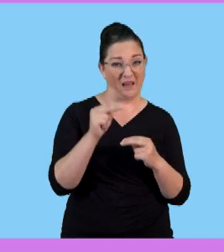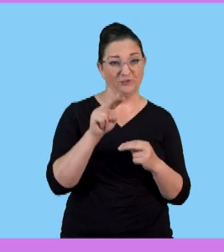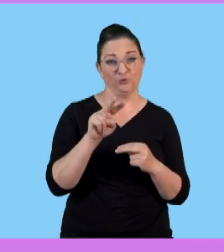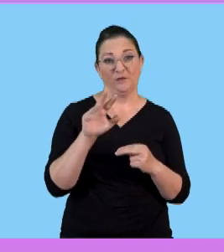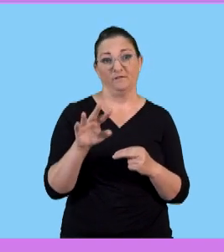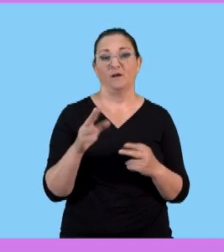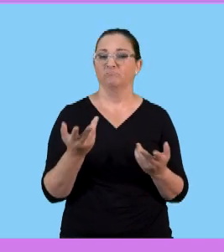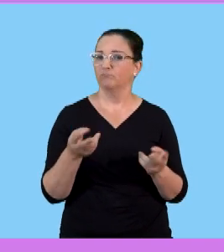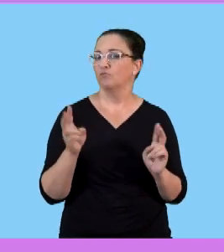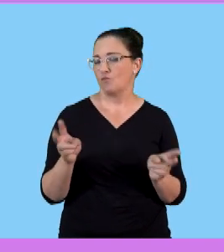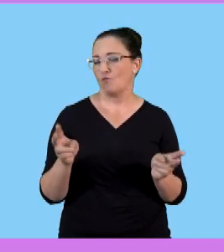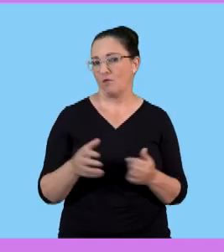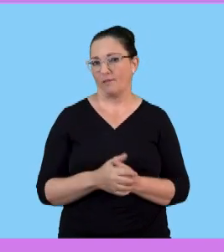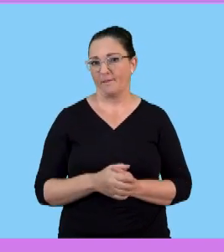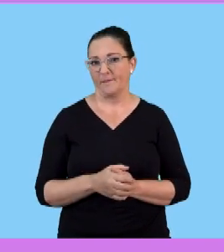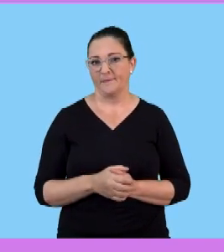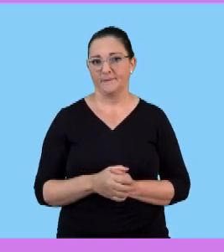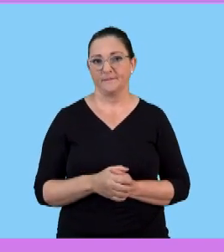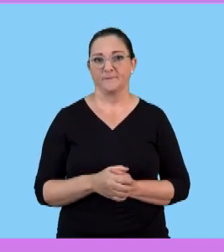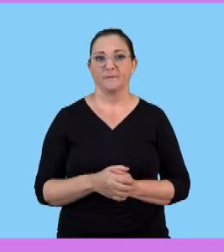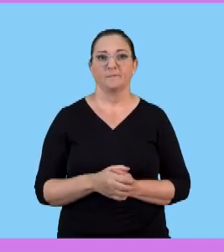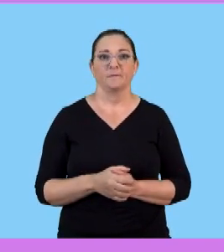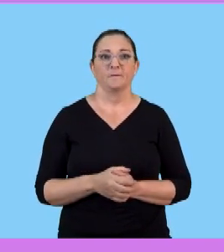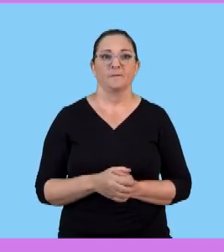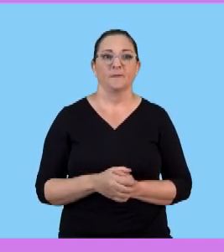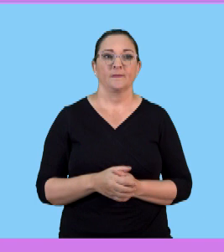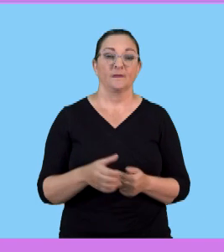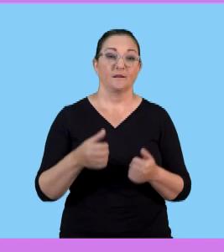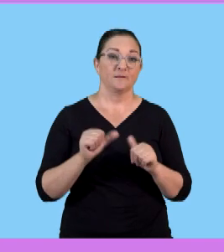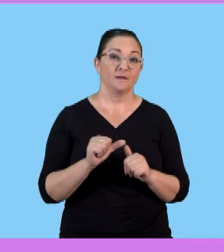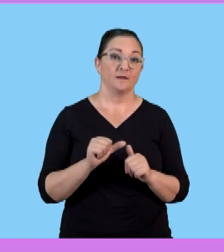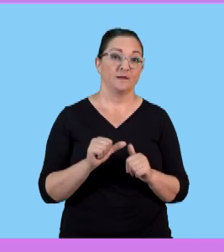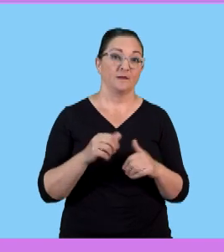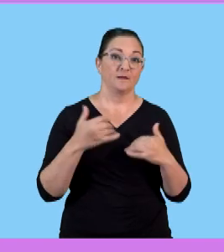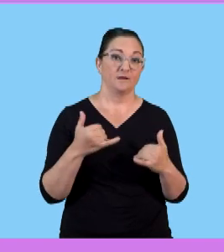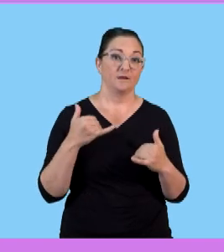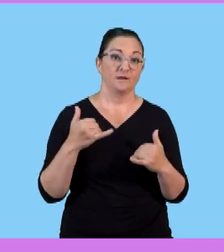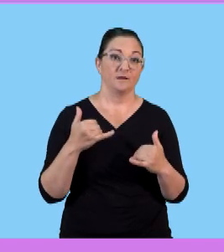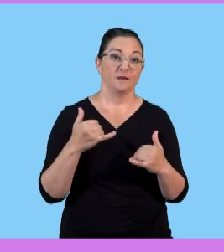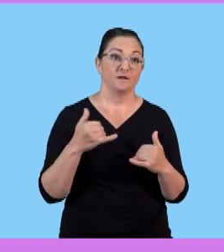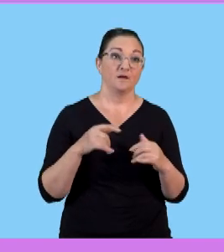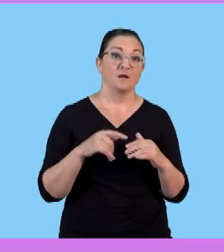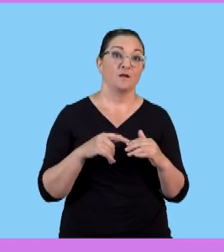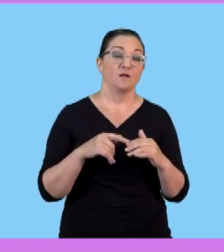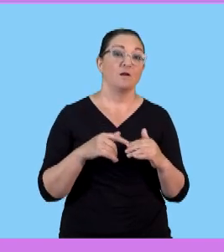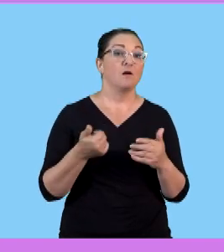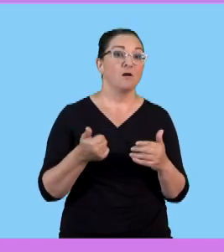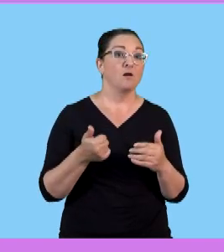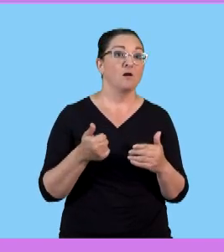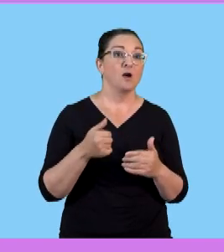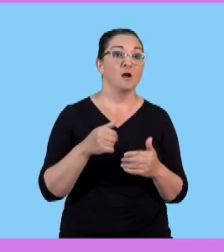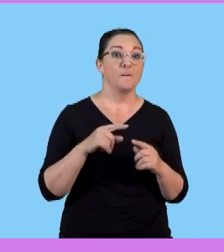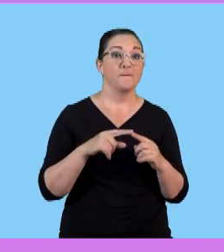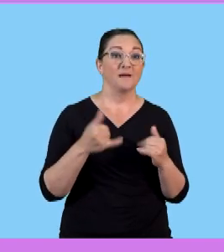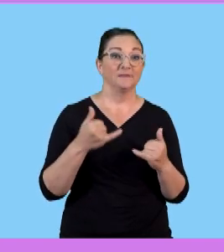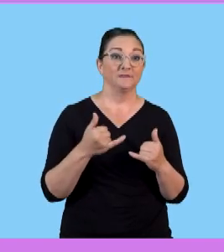than 25, you'd be classified as normal, right? Equals to or, more than